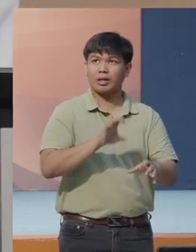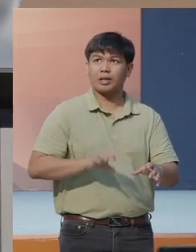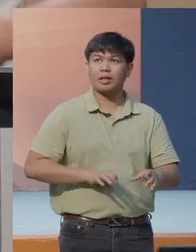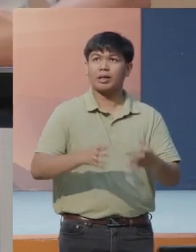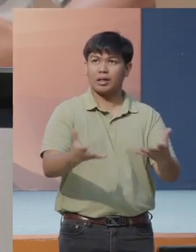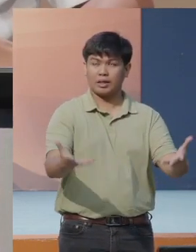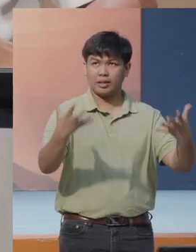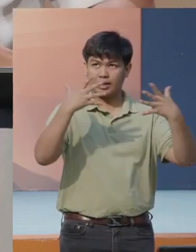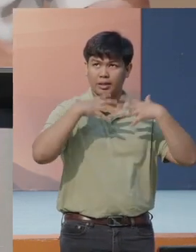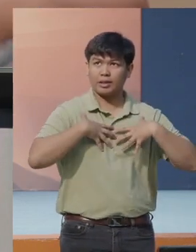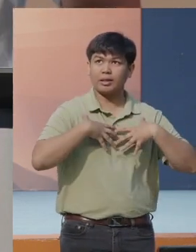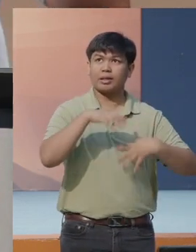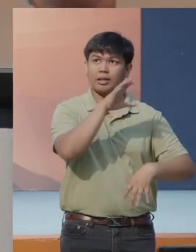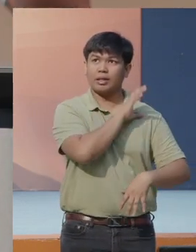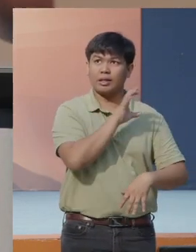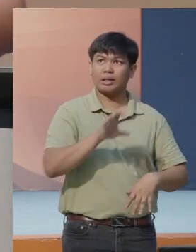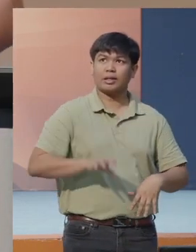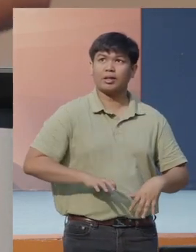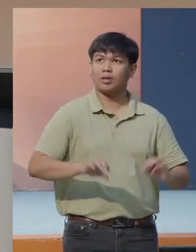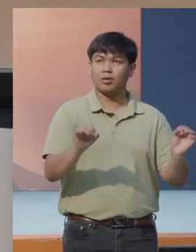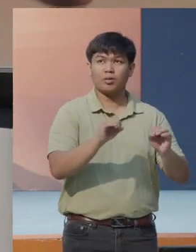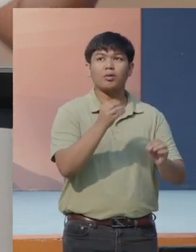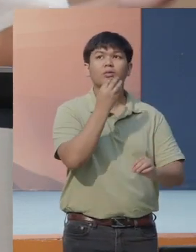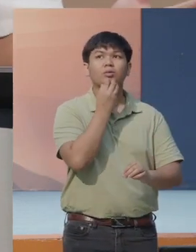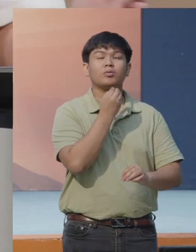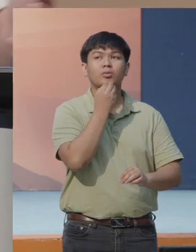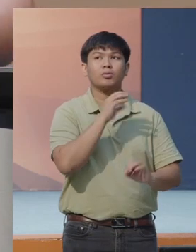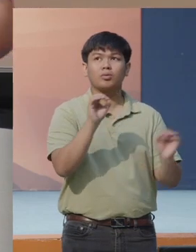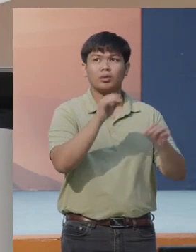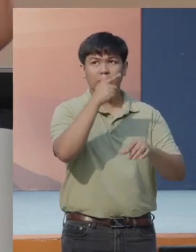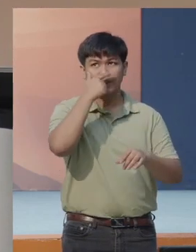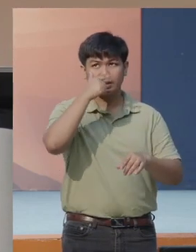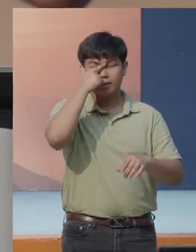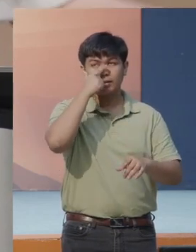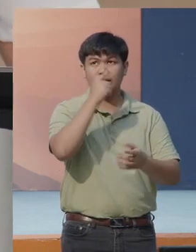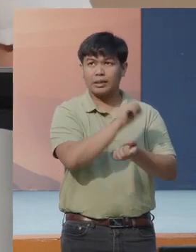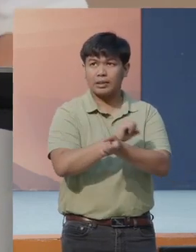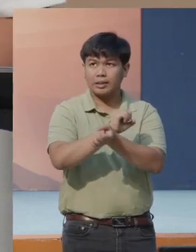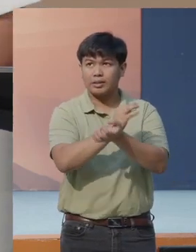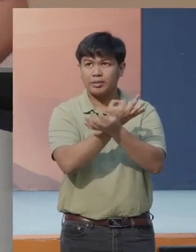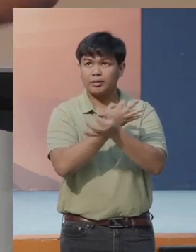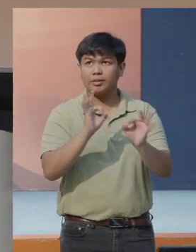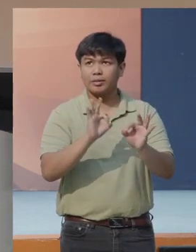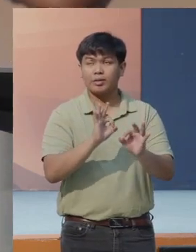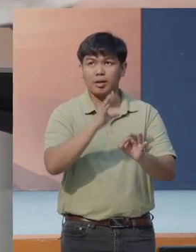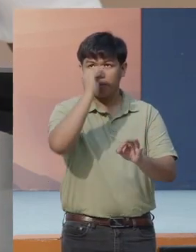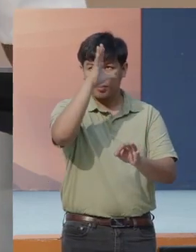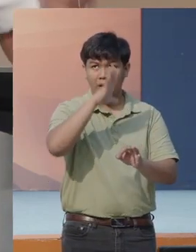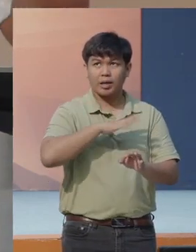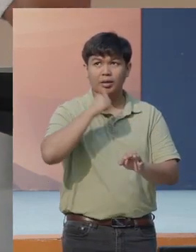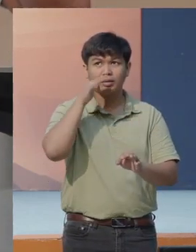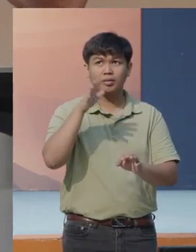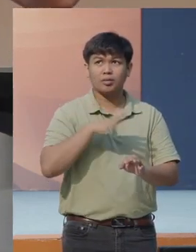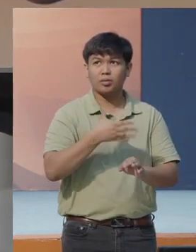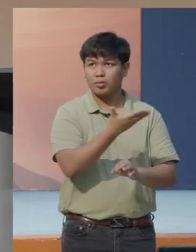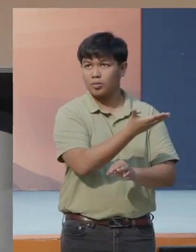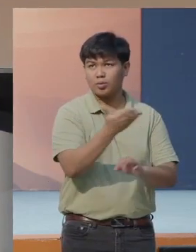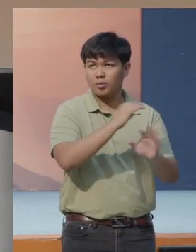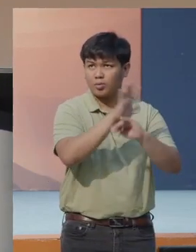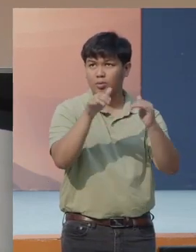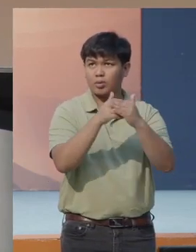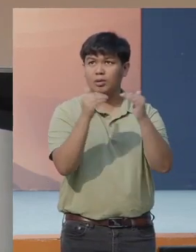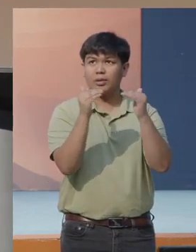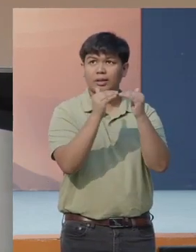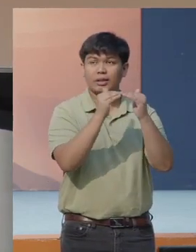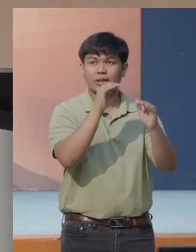on Christ. There is neither Jew nor Greek, neither slave nor free, male or female, for you are